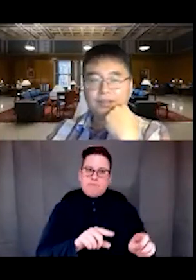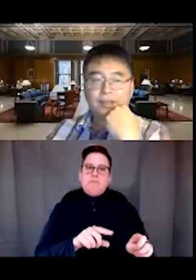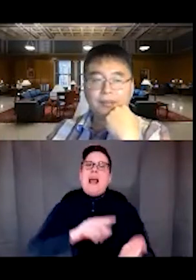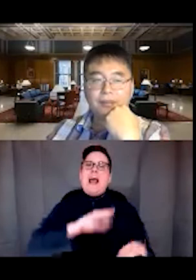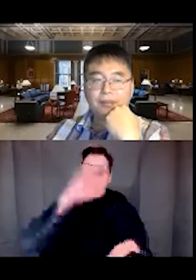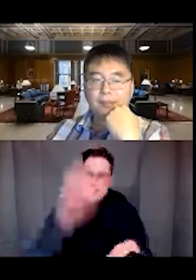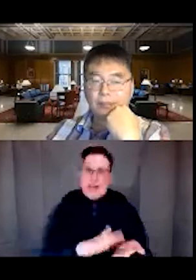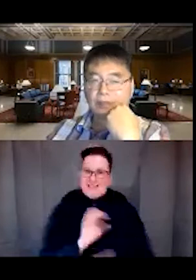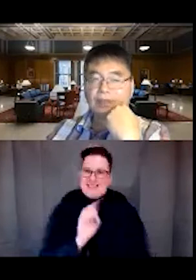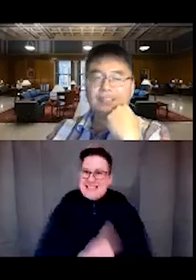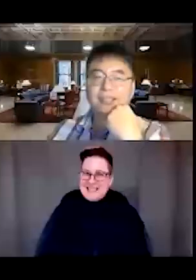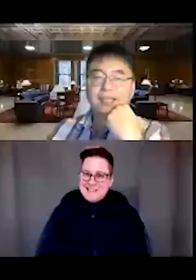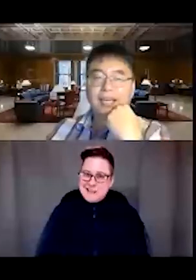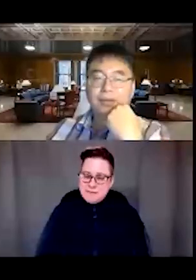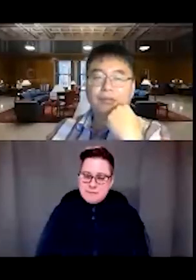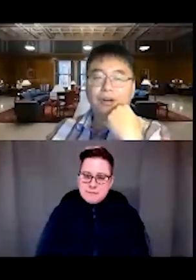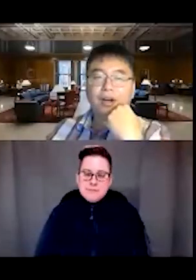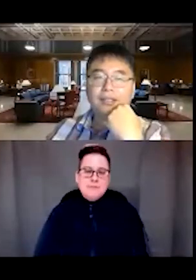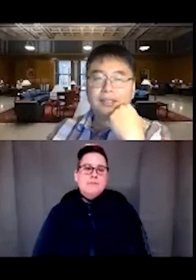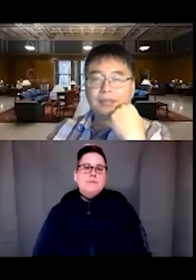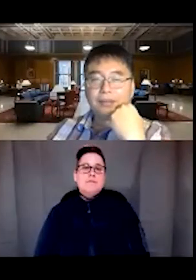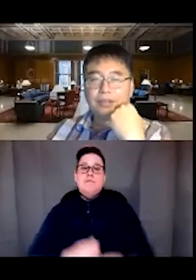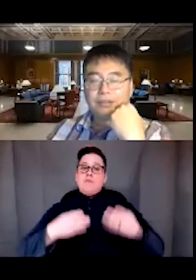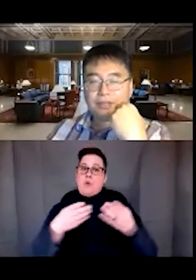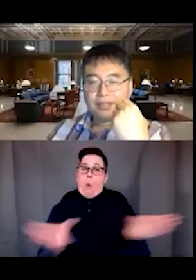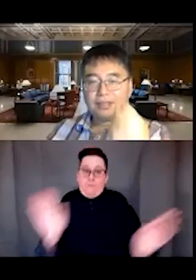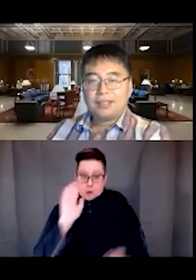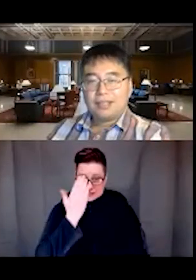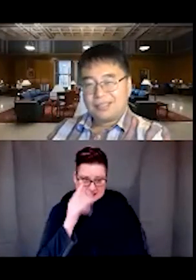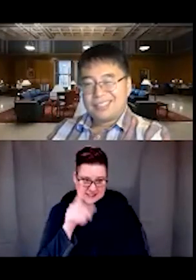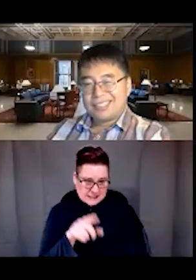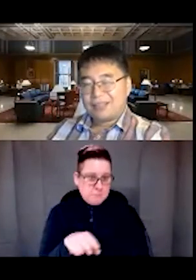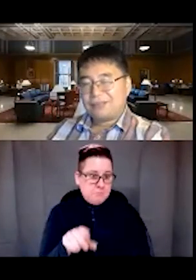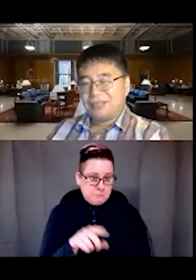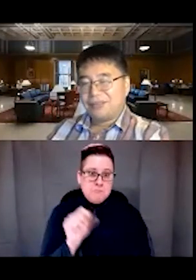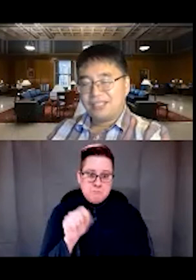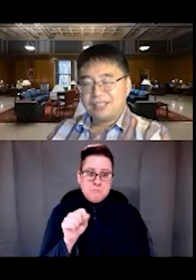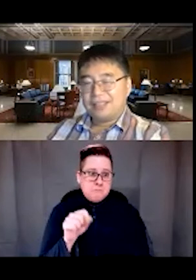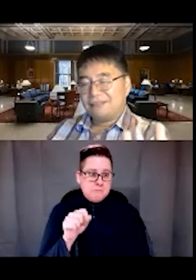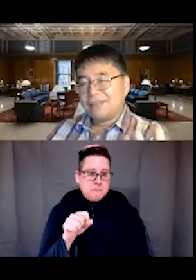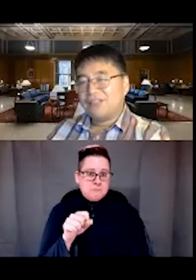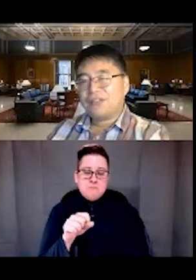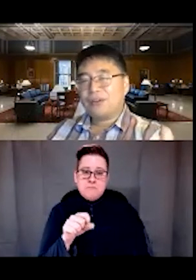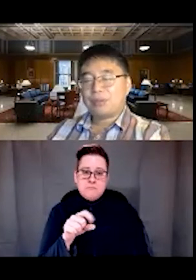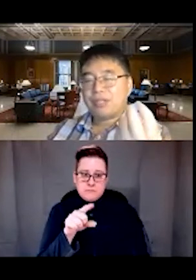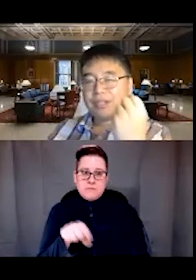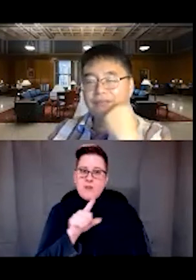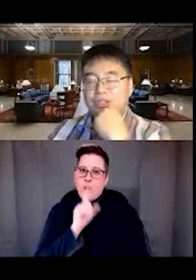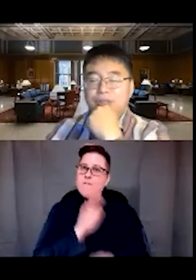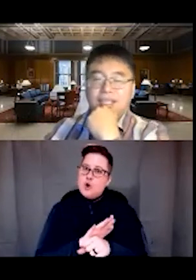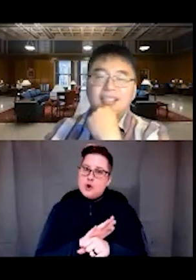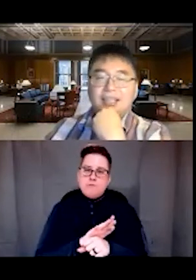during these post periods. And overall, it seems like we see these kind of, it confirms what we